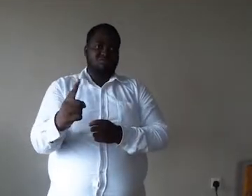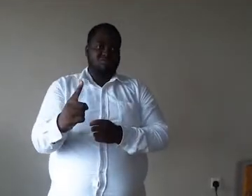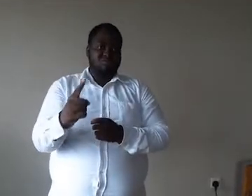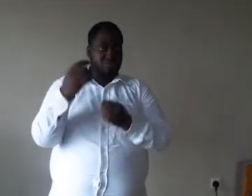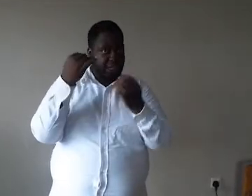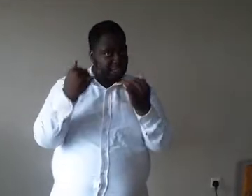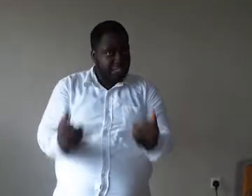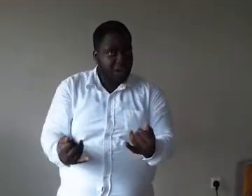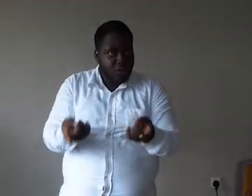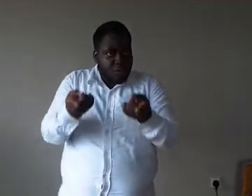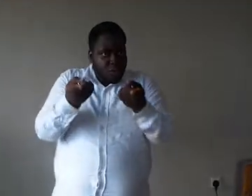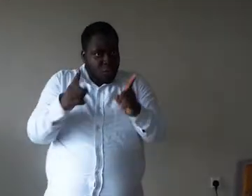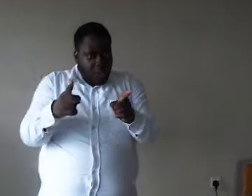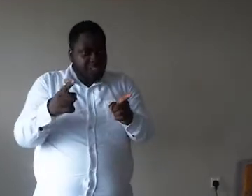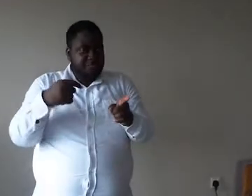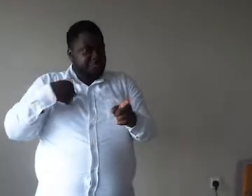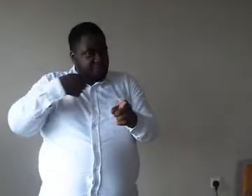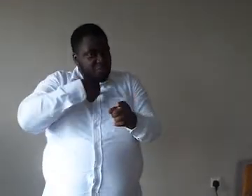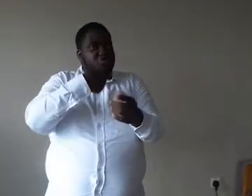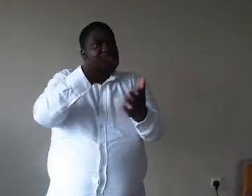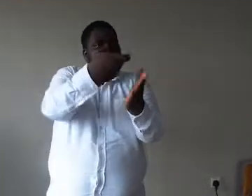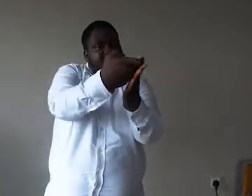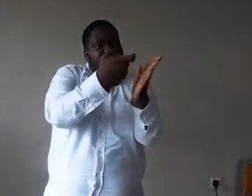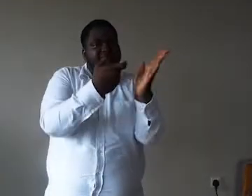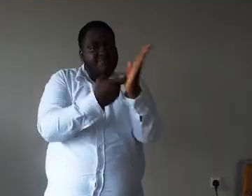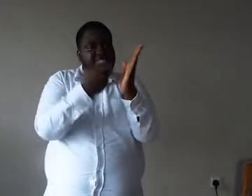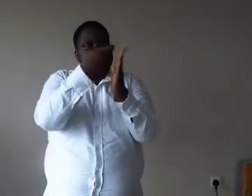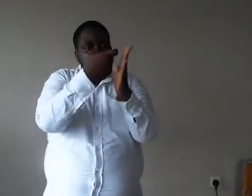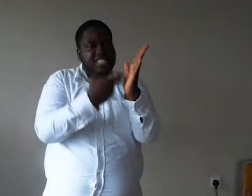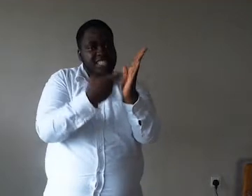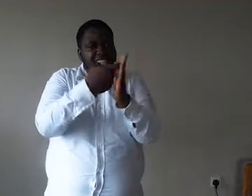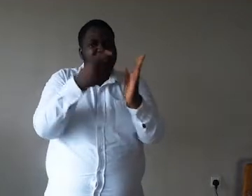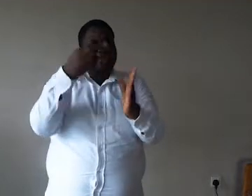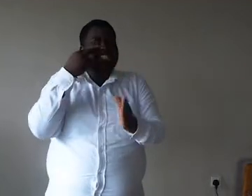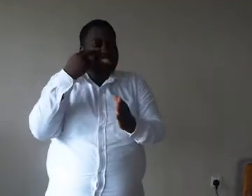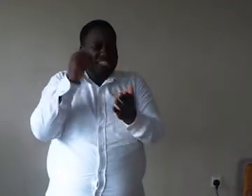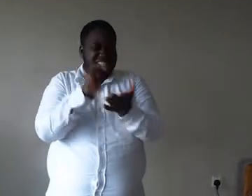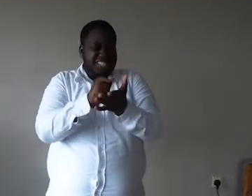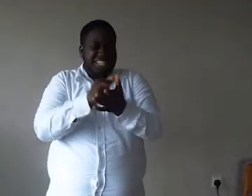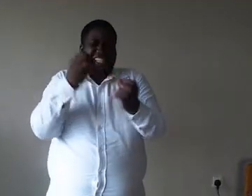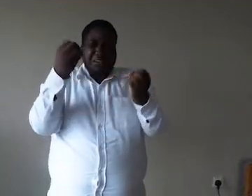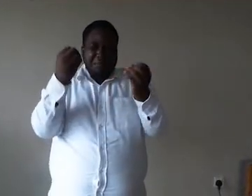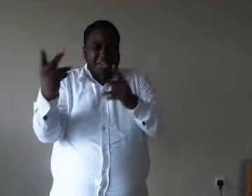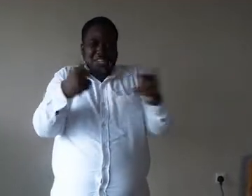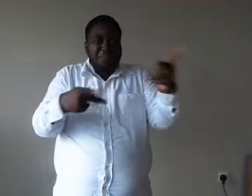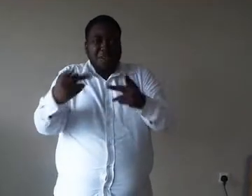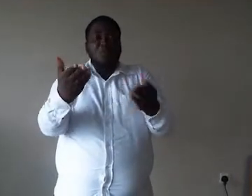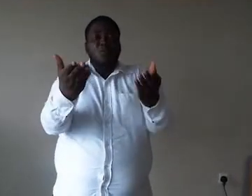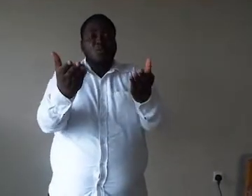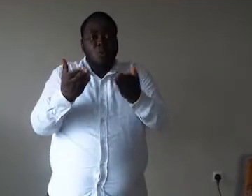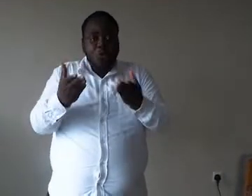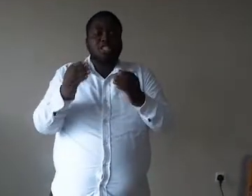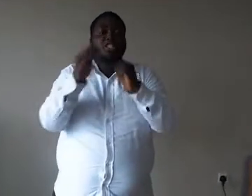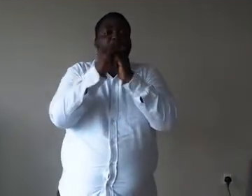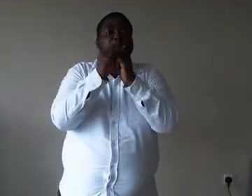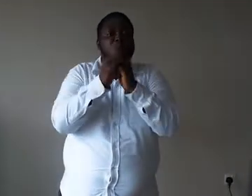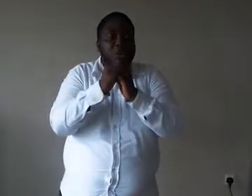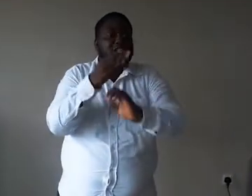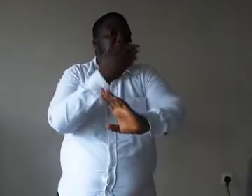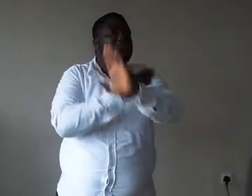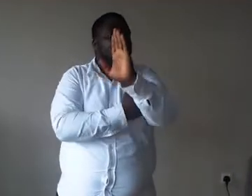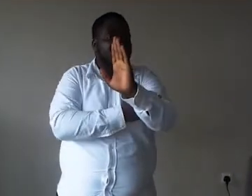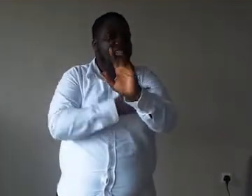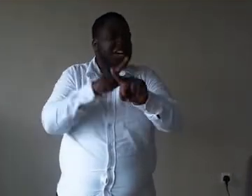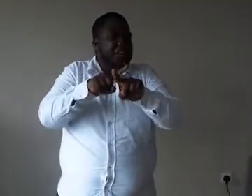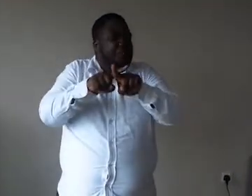but their zeal is not according to knowledge. And so Jesus Christ said, in vain you worship. You can worship God as long as you